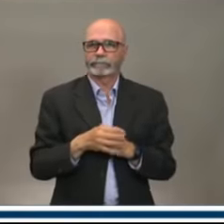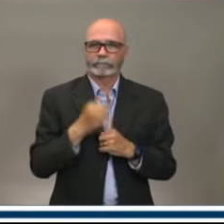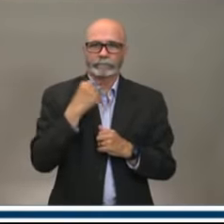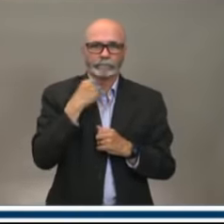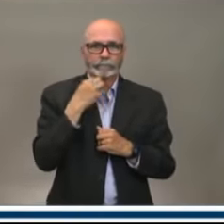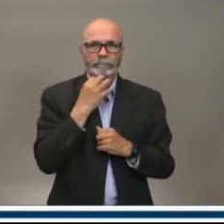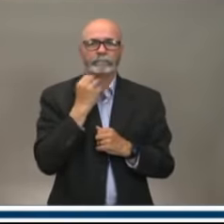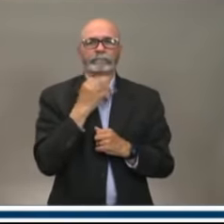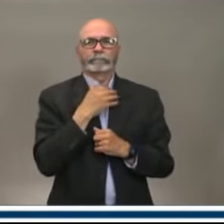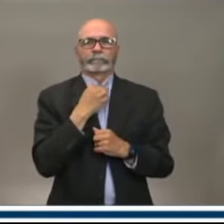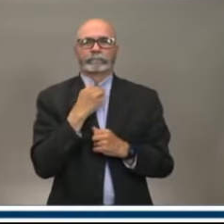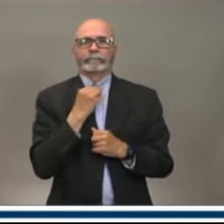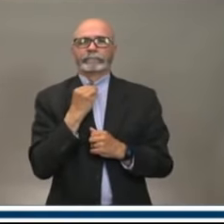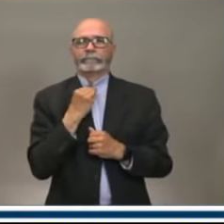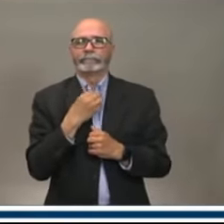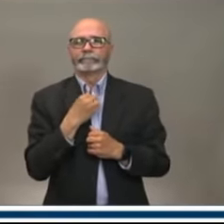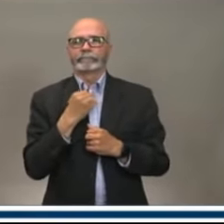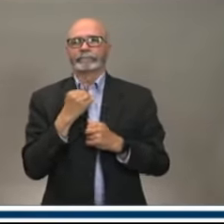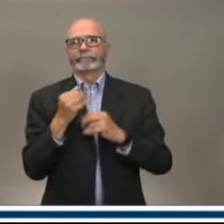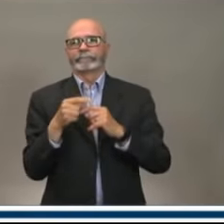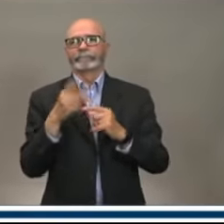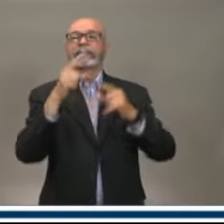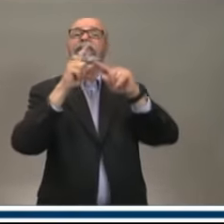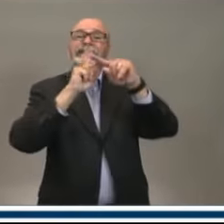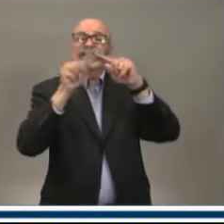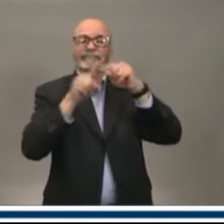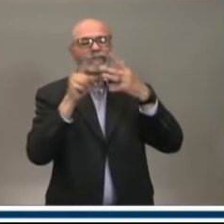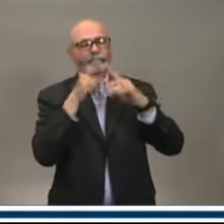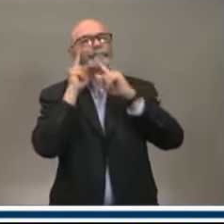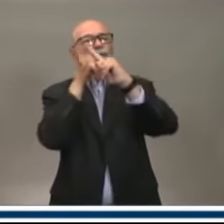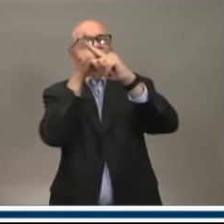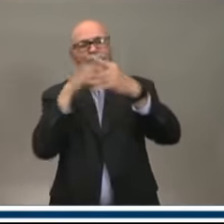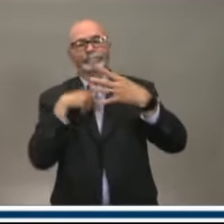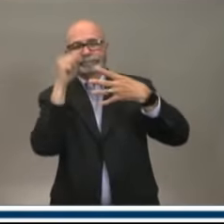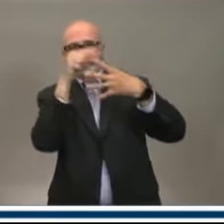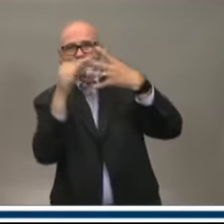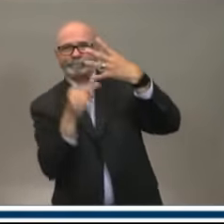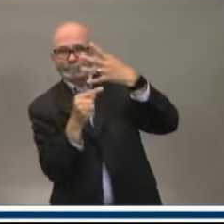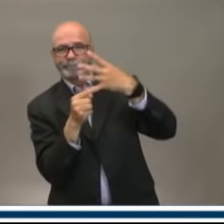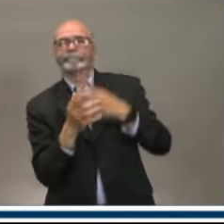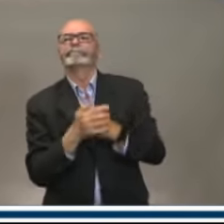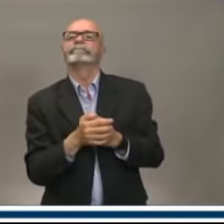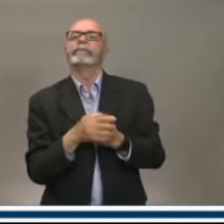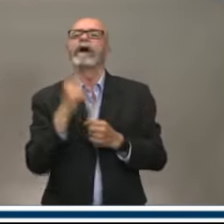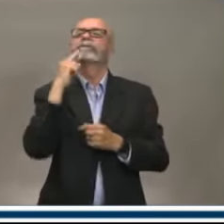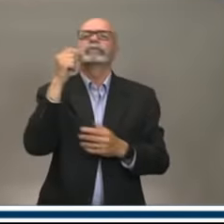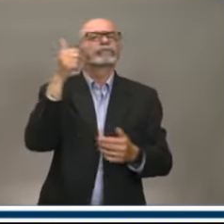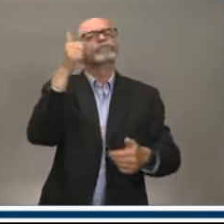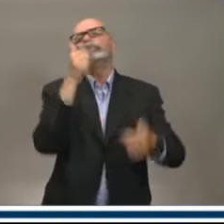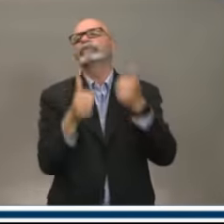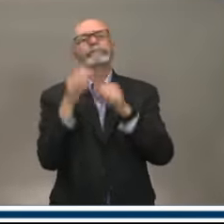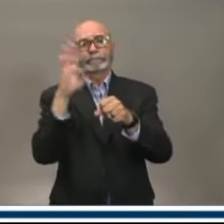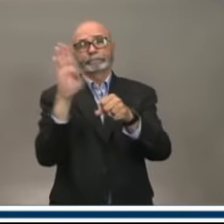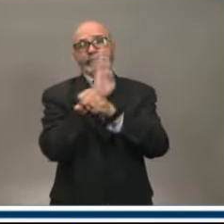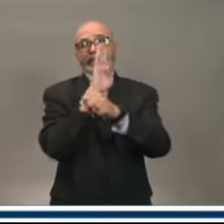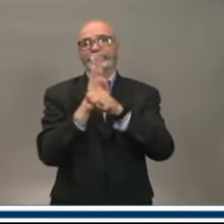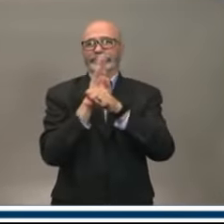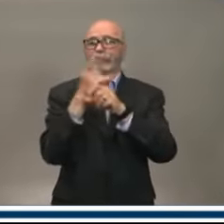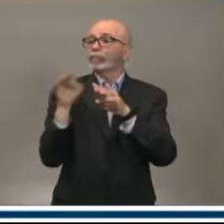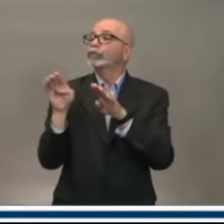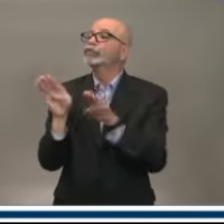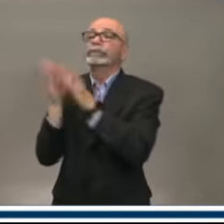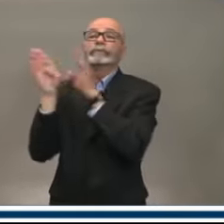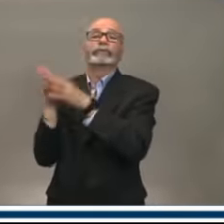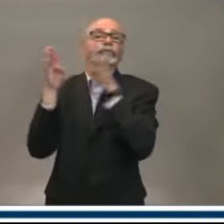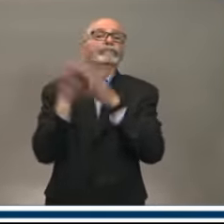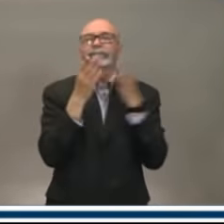non-essential businesses to reopen, referring to that national protocol, we understand they won't reopen all at